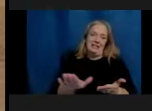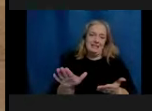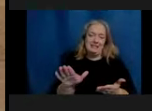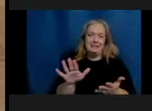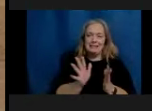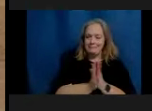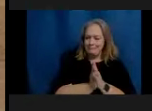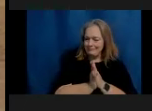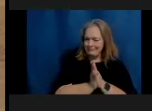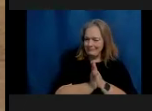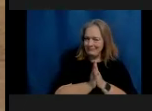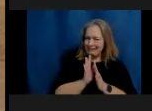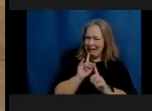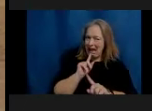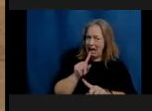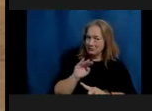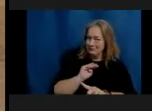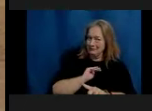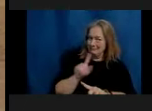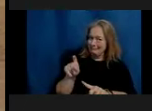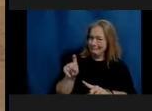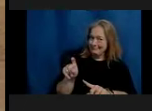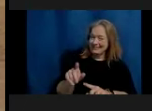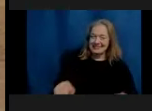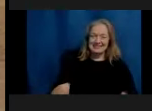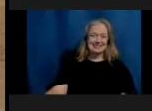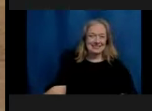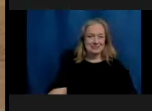think, I guess that answers the That's great. question.